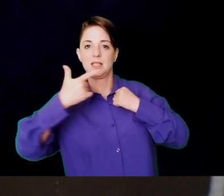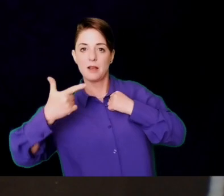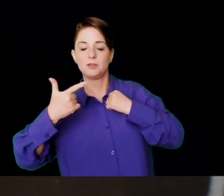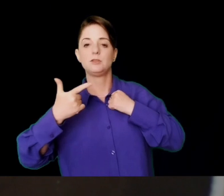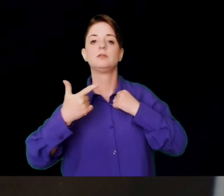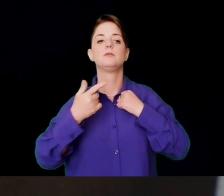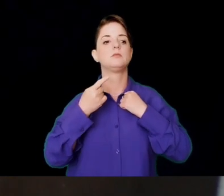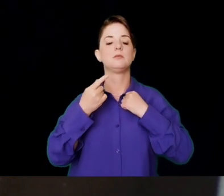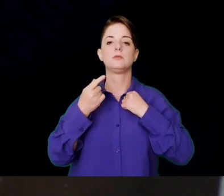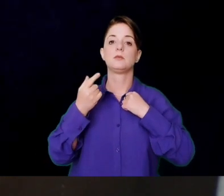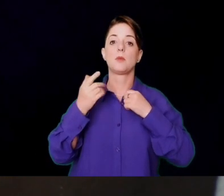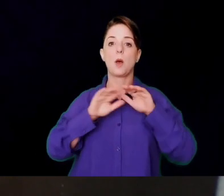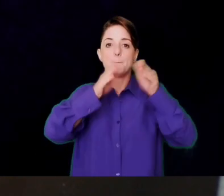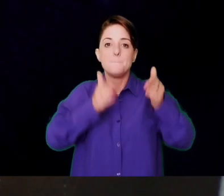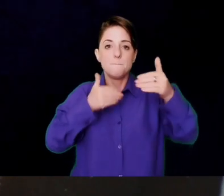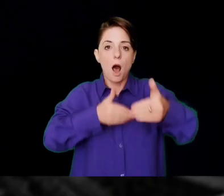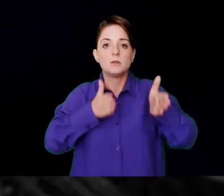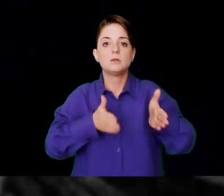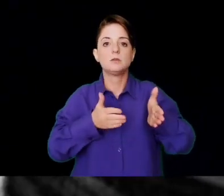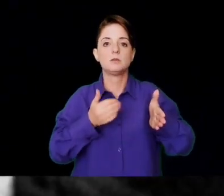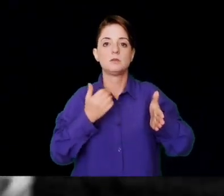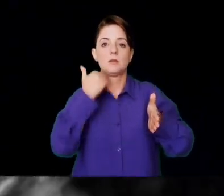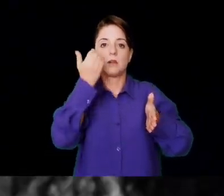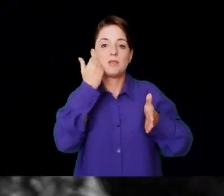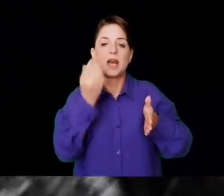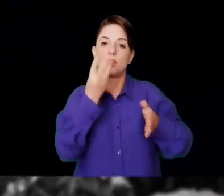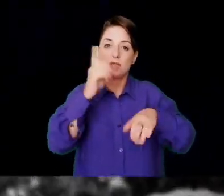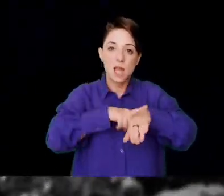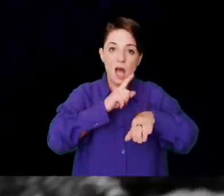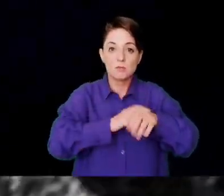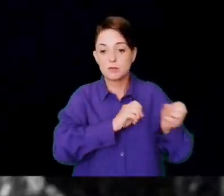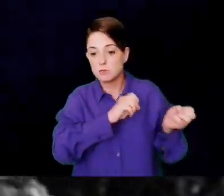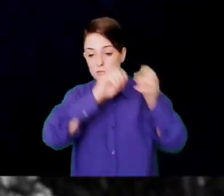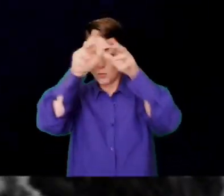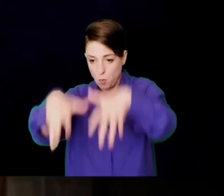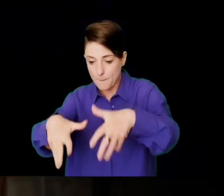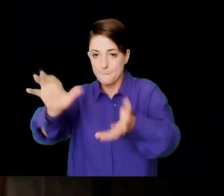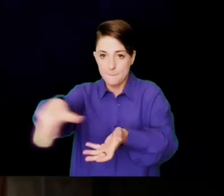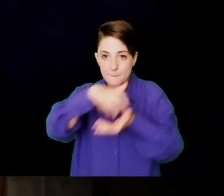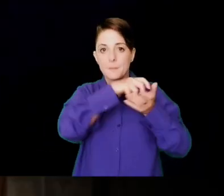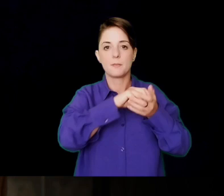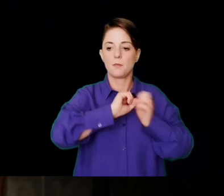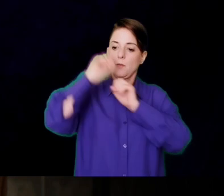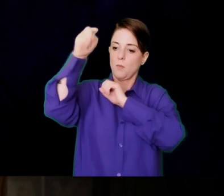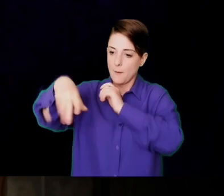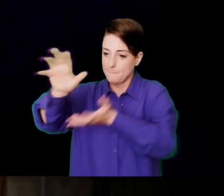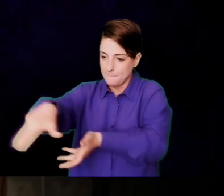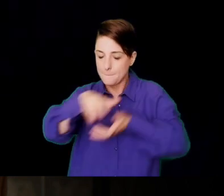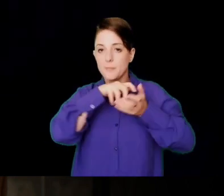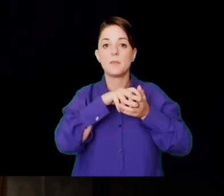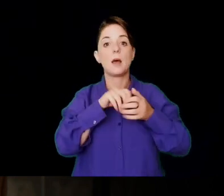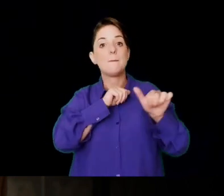1957 from Swanage. We used to work our pots 3 times a day, haul them 3 times a day. And sometimes the best tide of